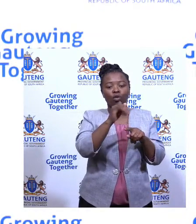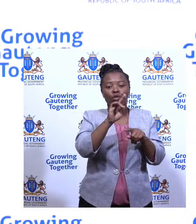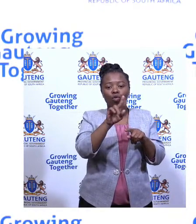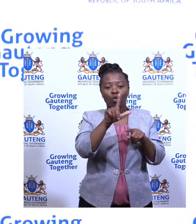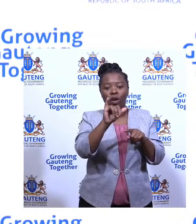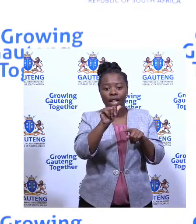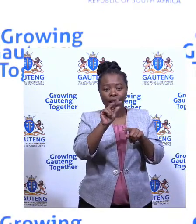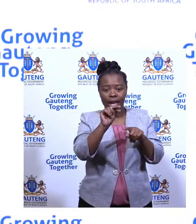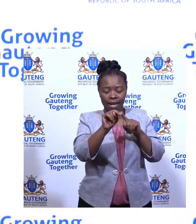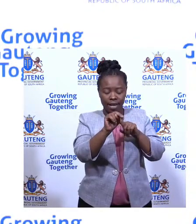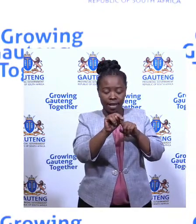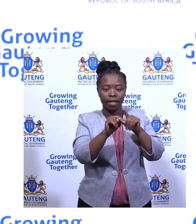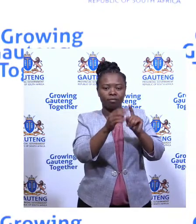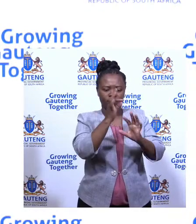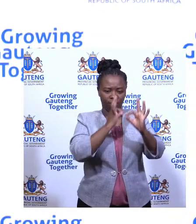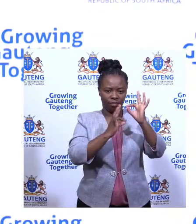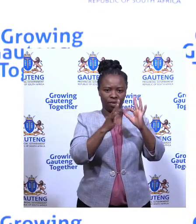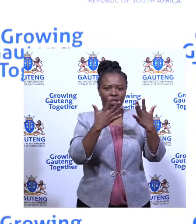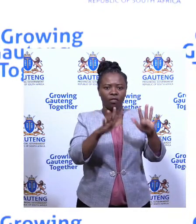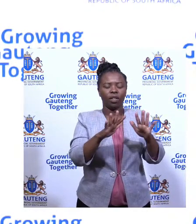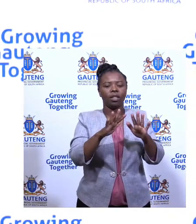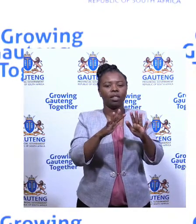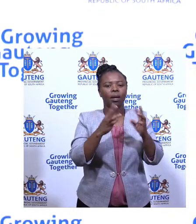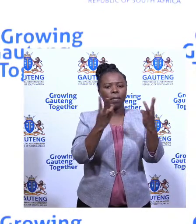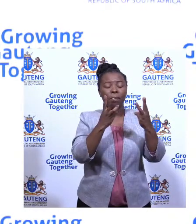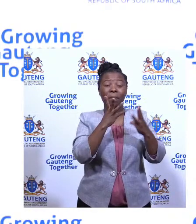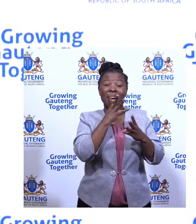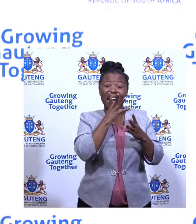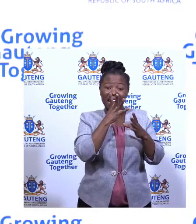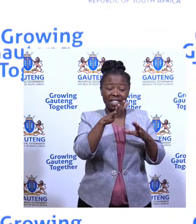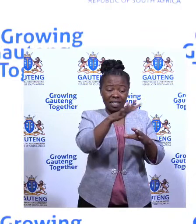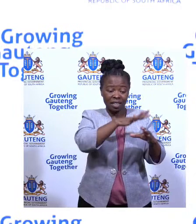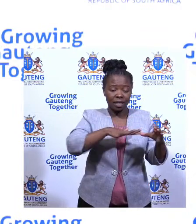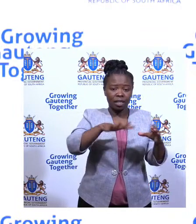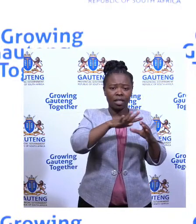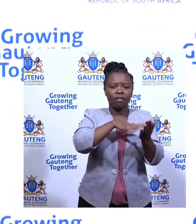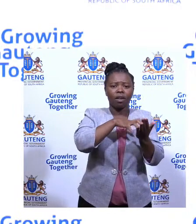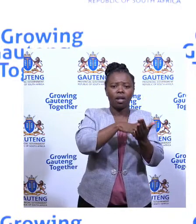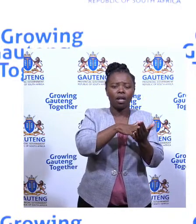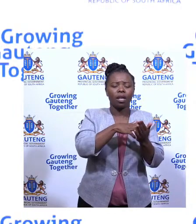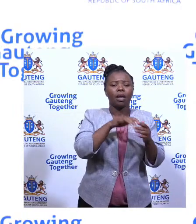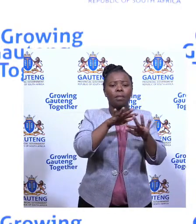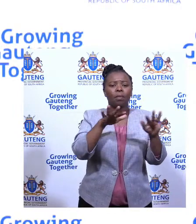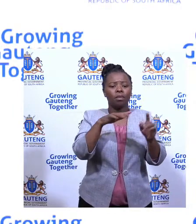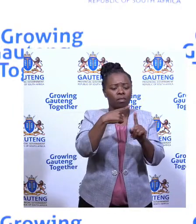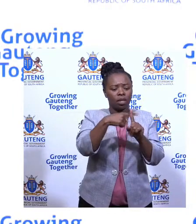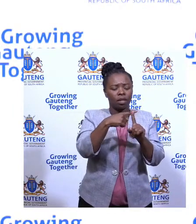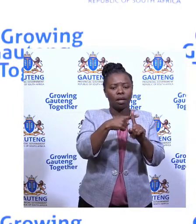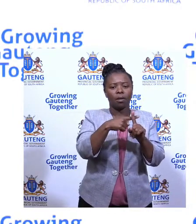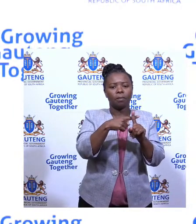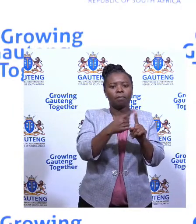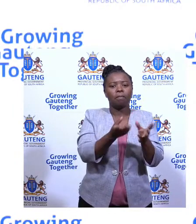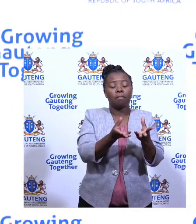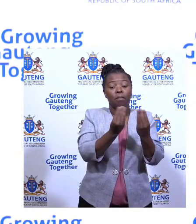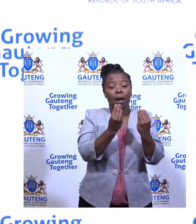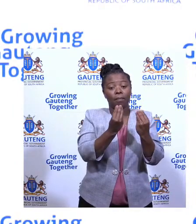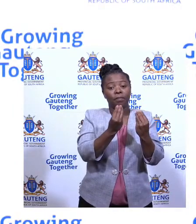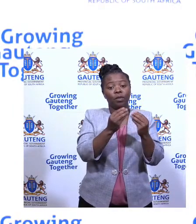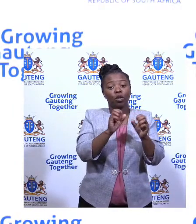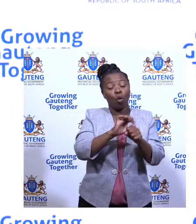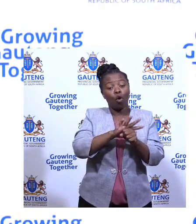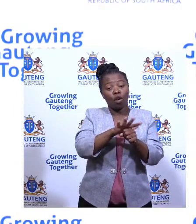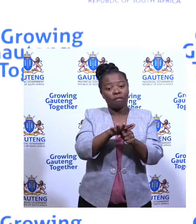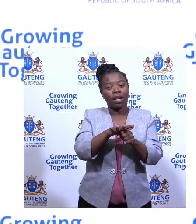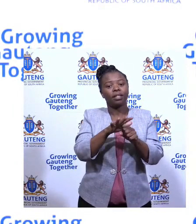talk, highlighted to us some of the vulnerable populations, the people who are most getting COVID-19 in our population.